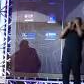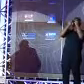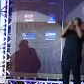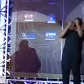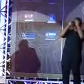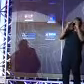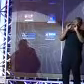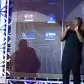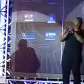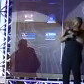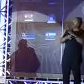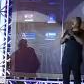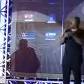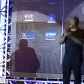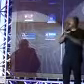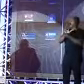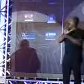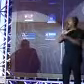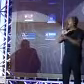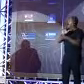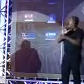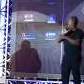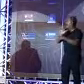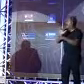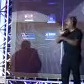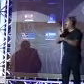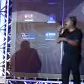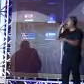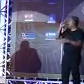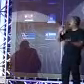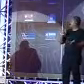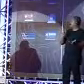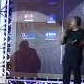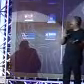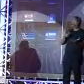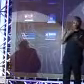players capable of acceptably fulfilling their roles.